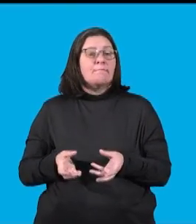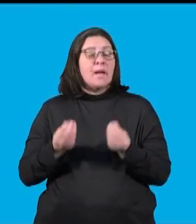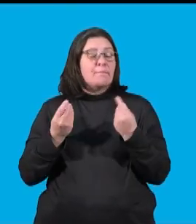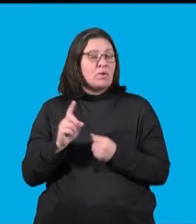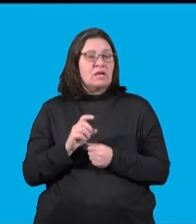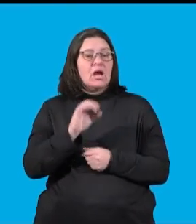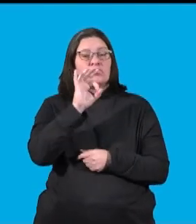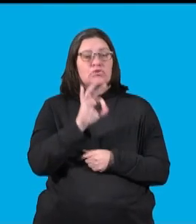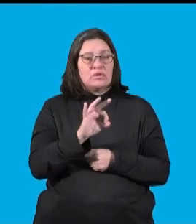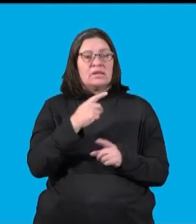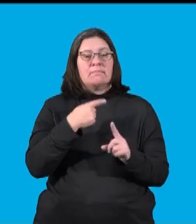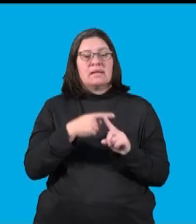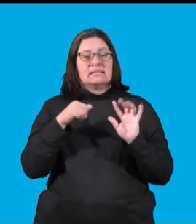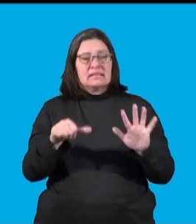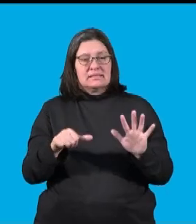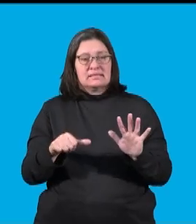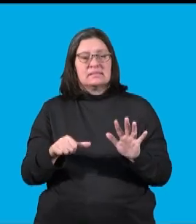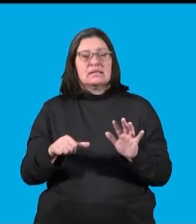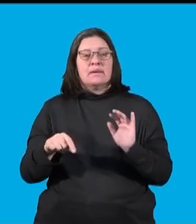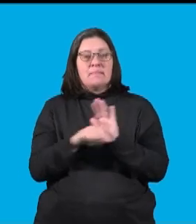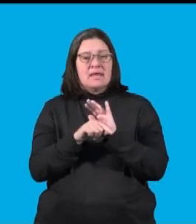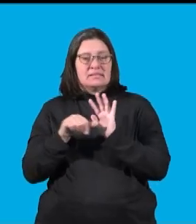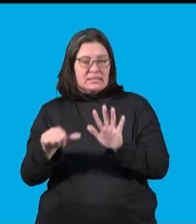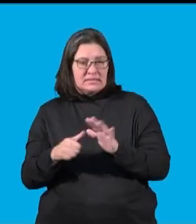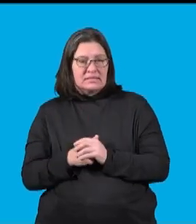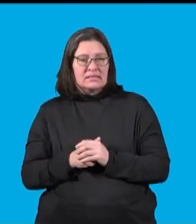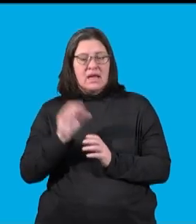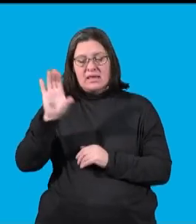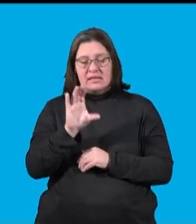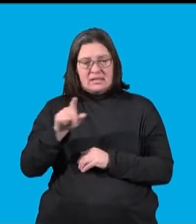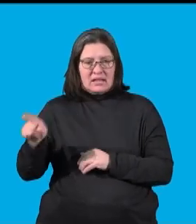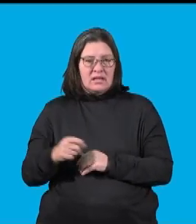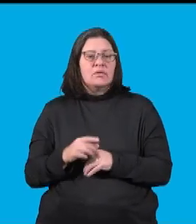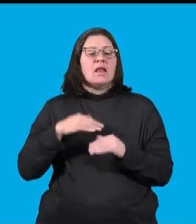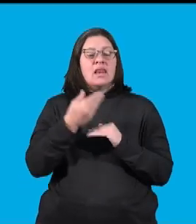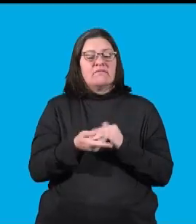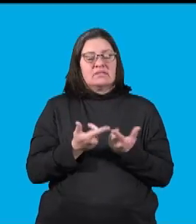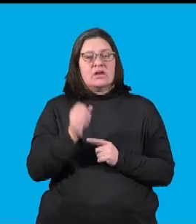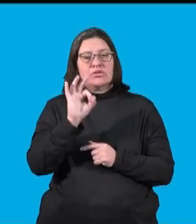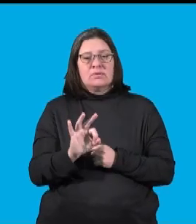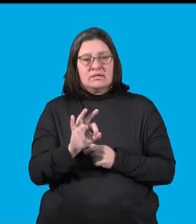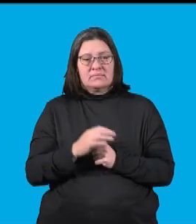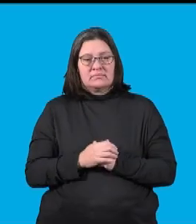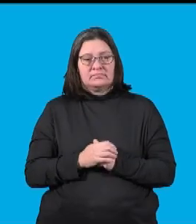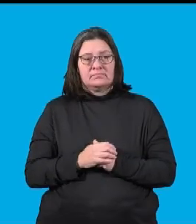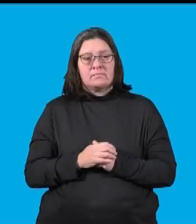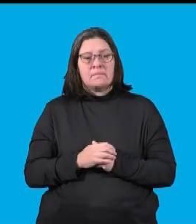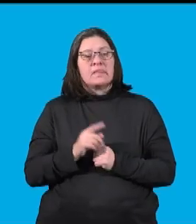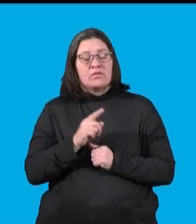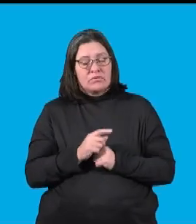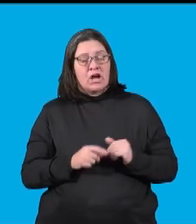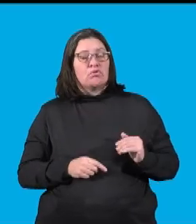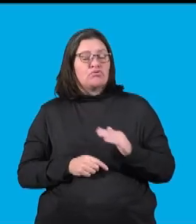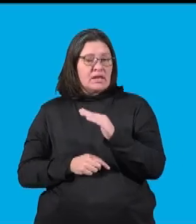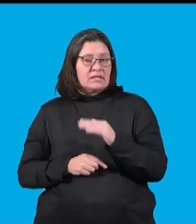And we get, what is this? 3 plus 6 minus 6. Those two cancel. So therefore, I end up with 3.